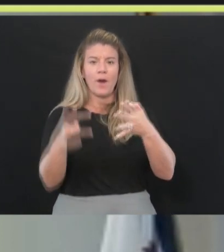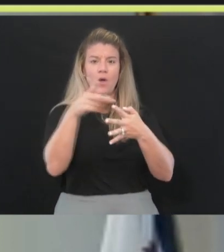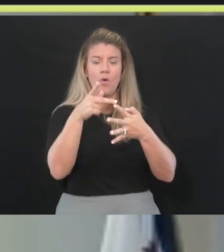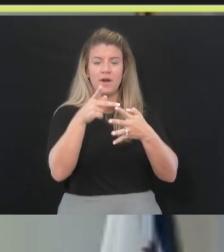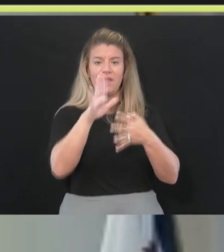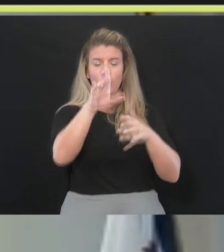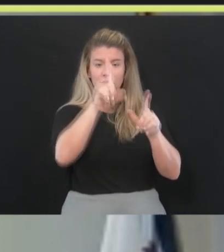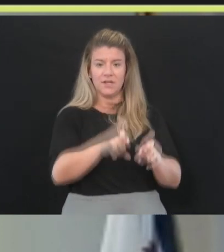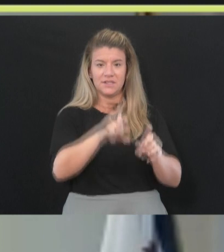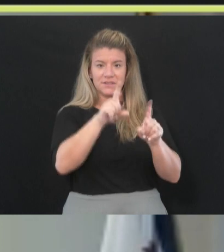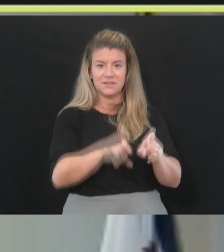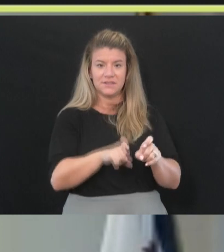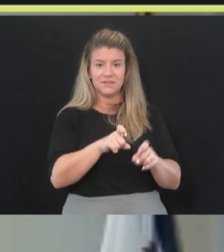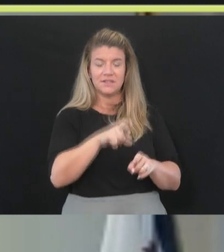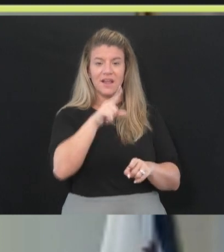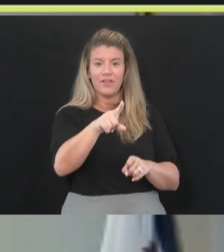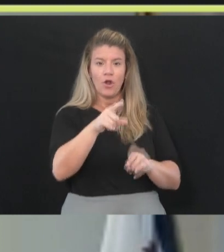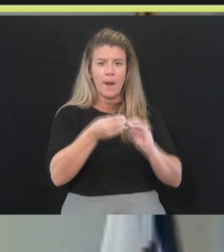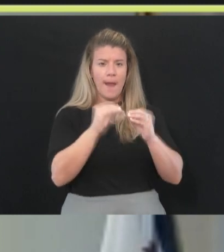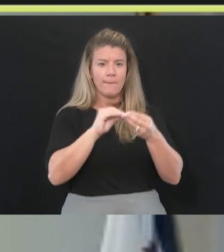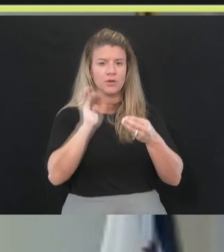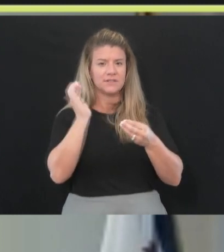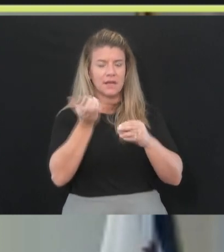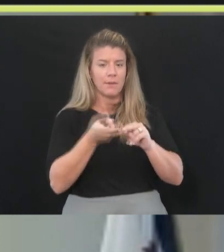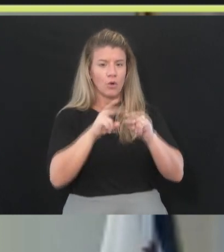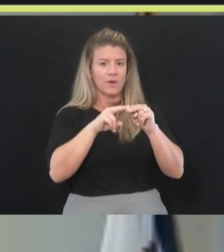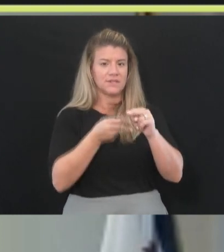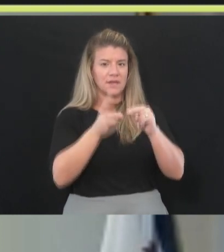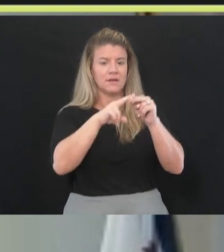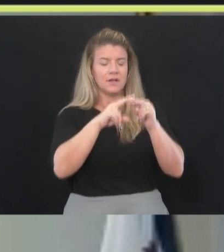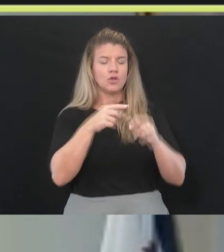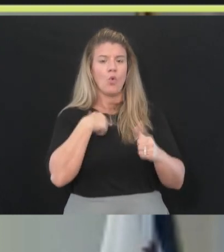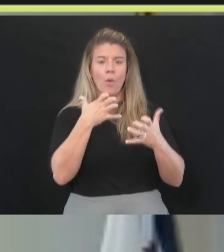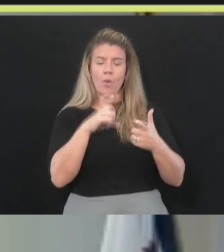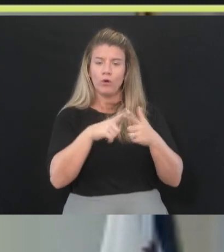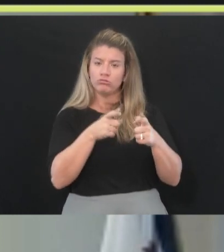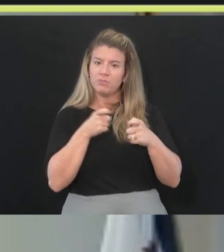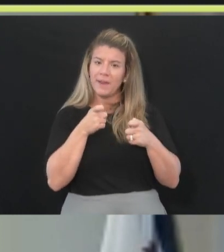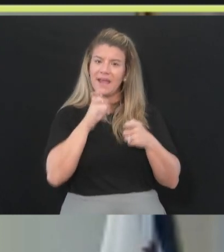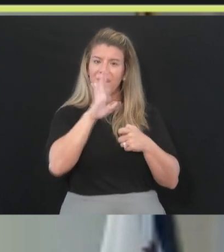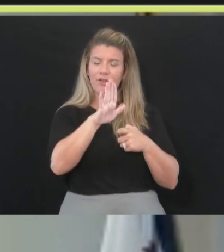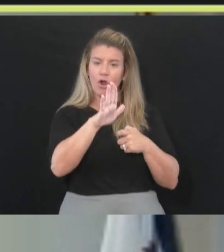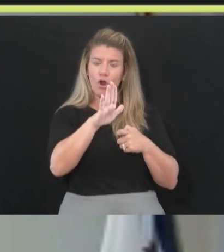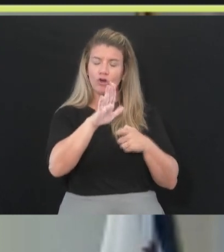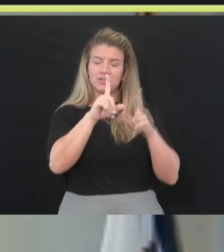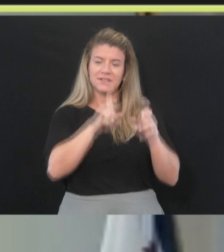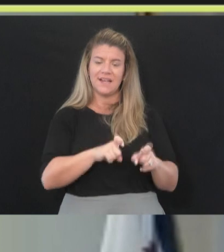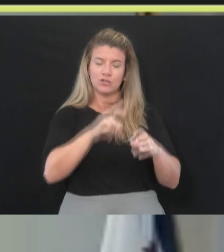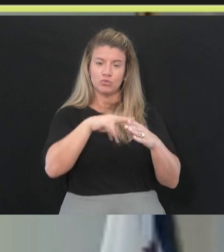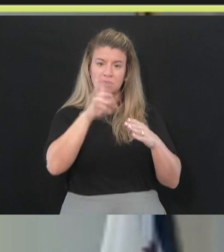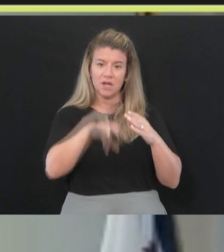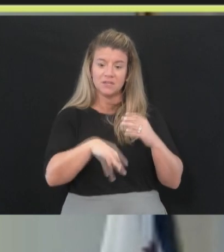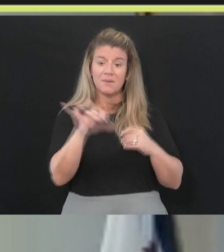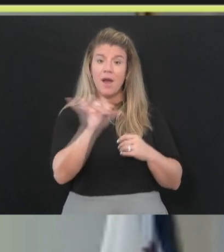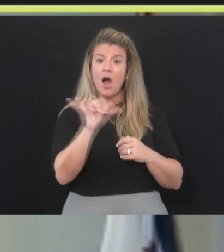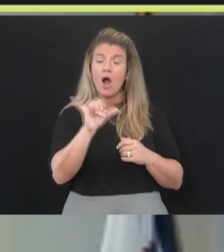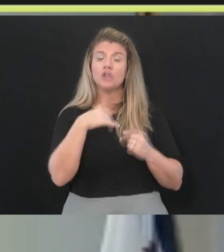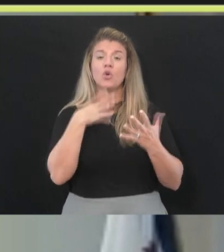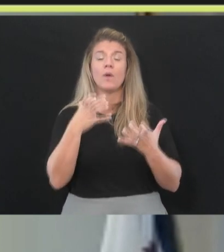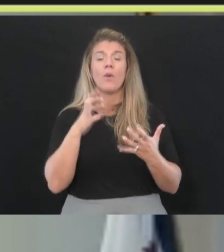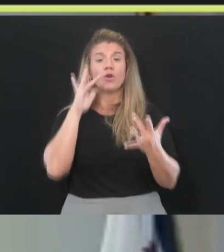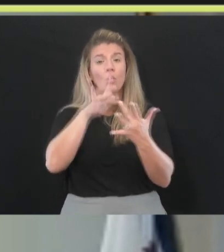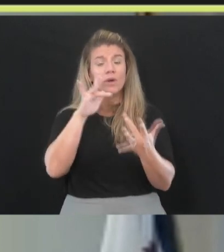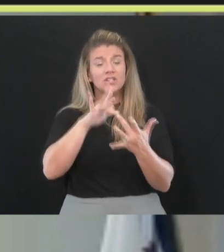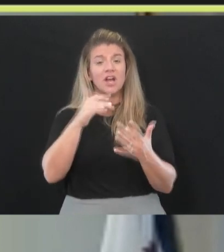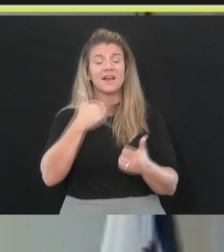they are increasing in numbers. So we're going to try to speed up their test results, but also to reach out to have